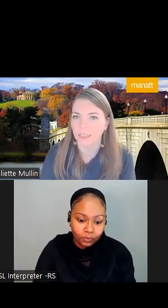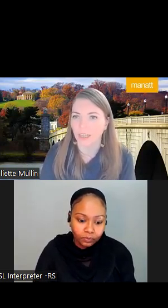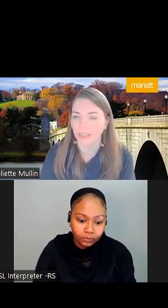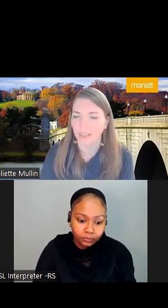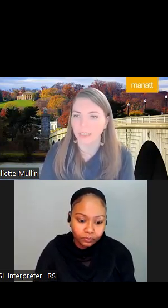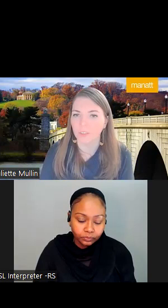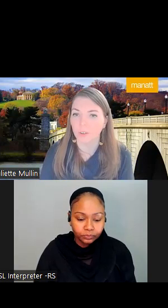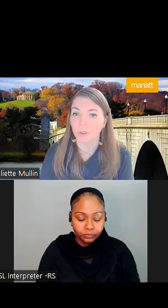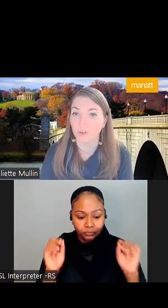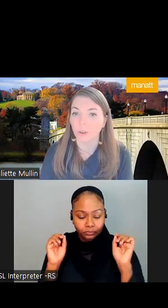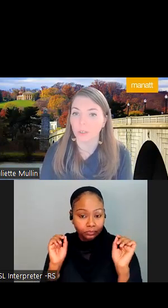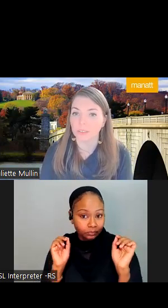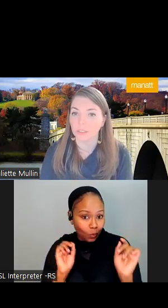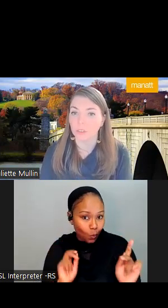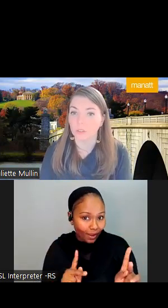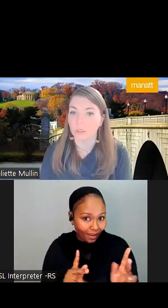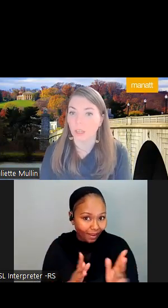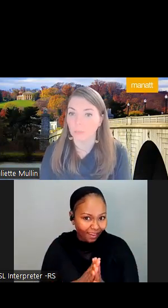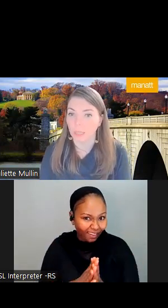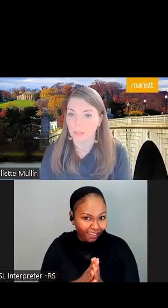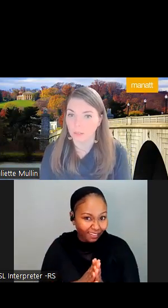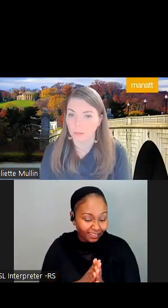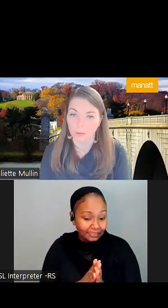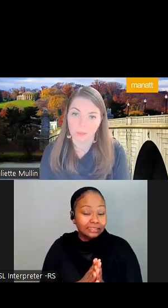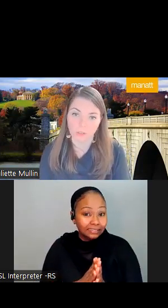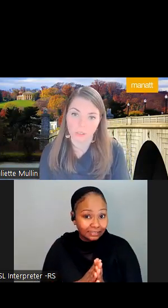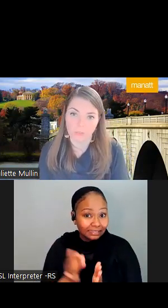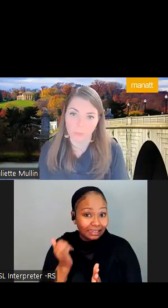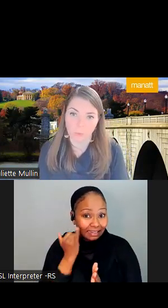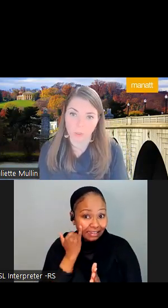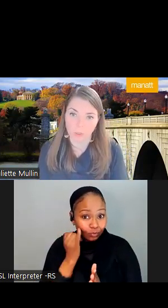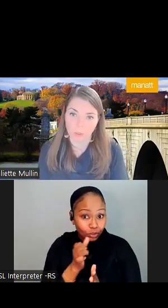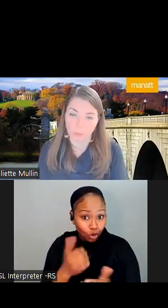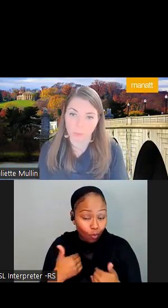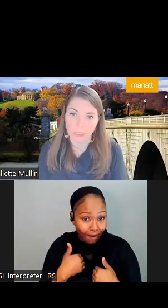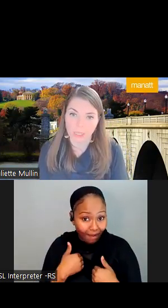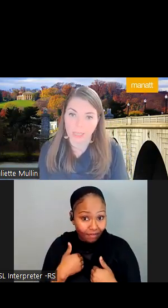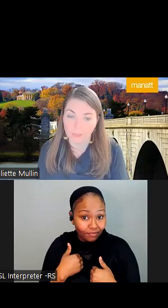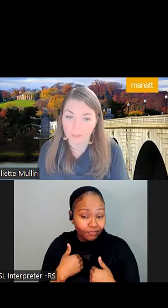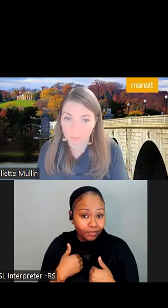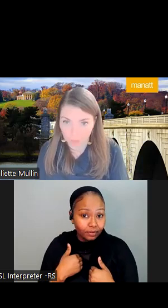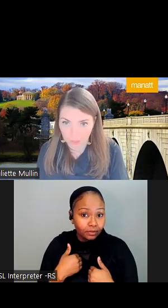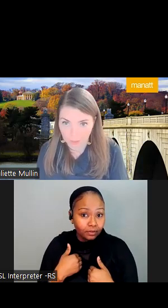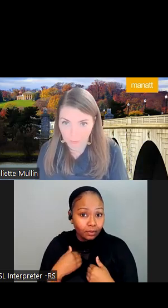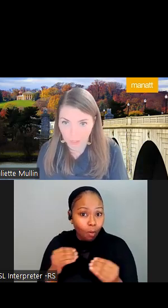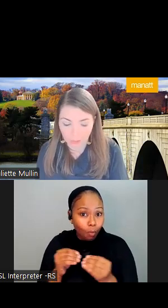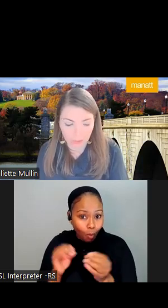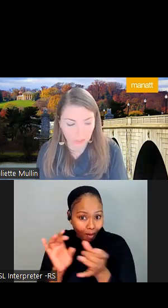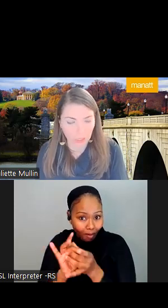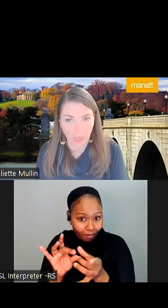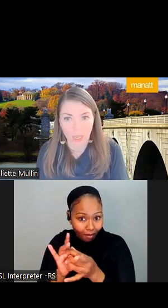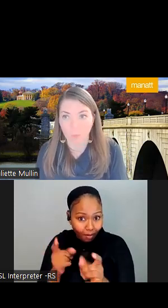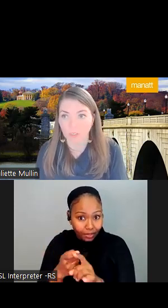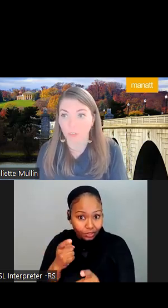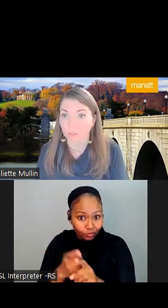All right. I think if there are no additional comments or questions from the work group at this moment in the